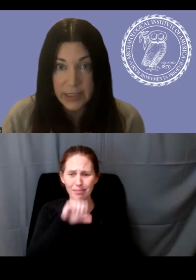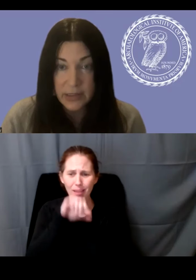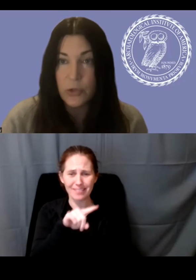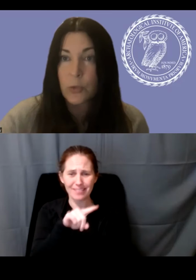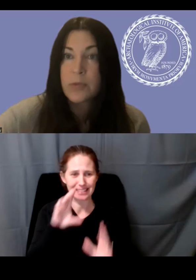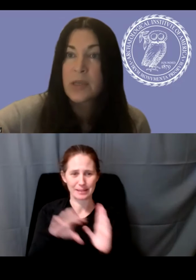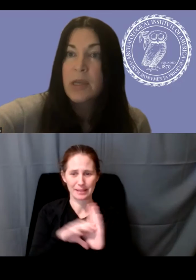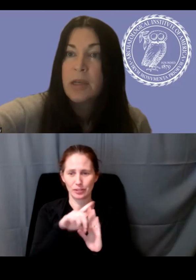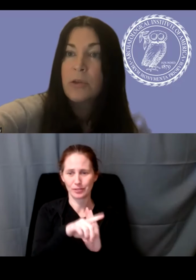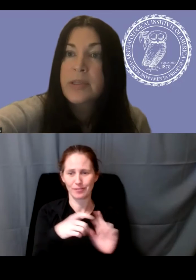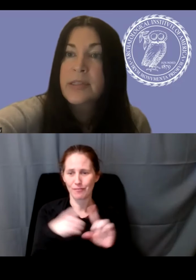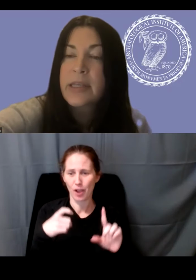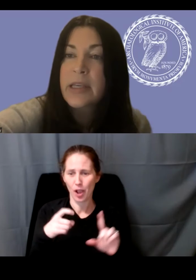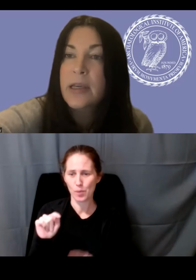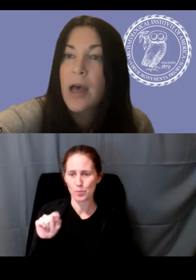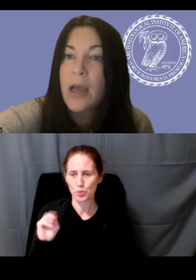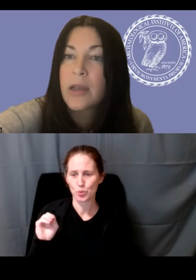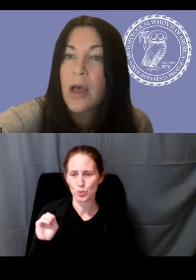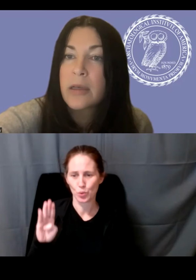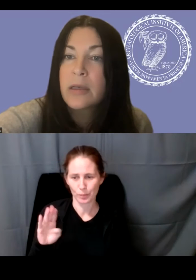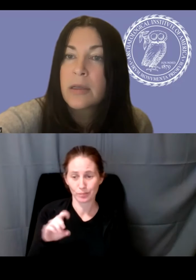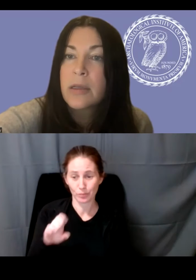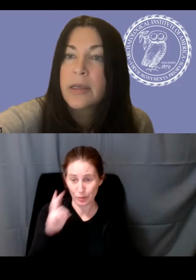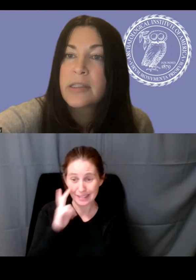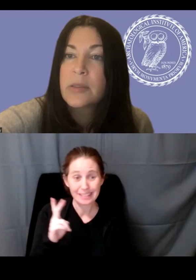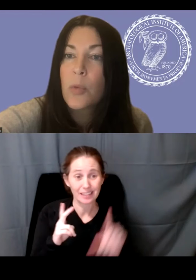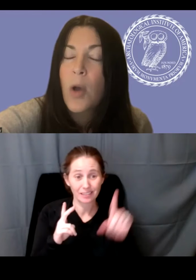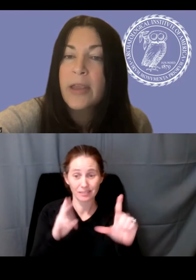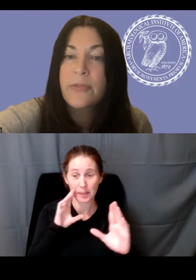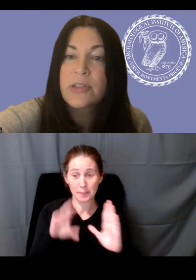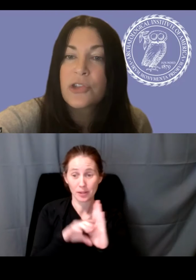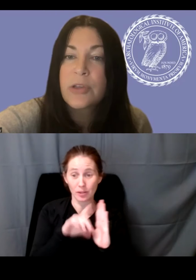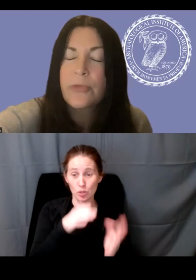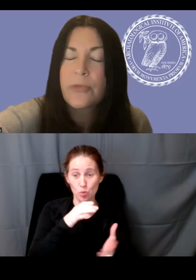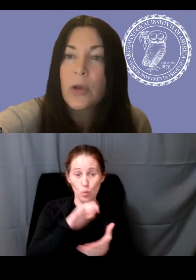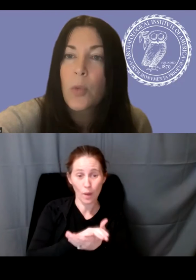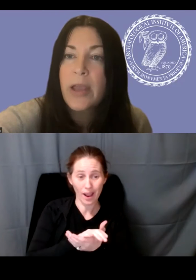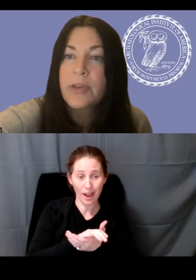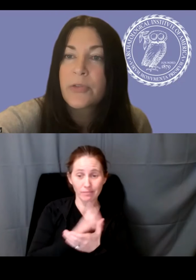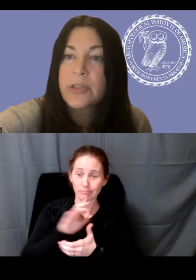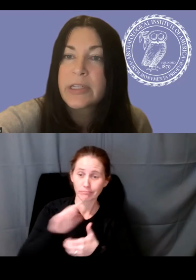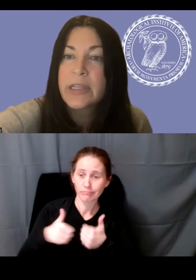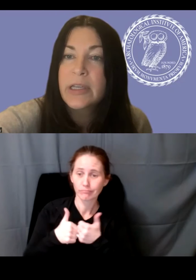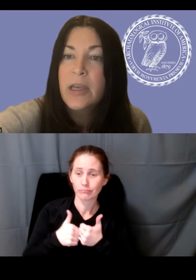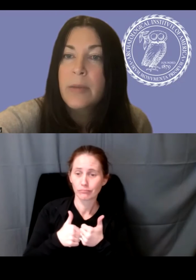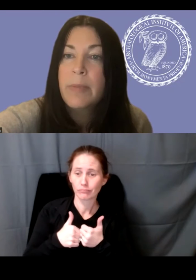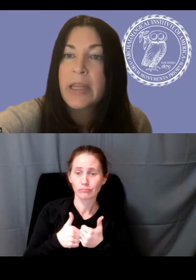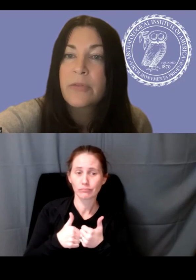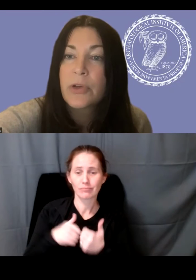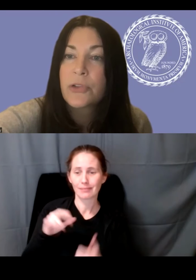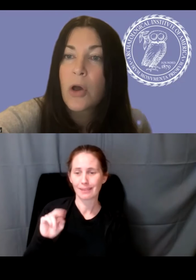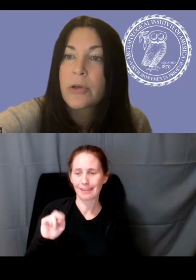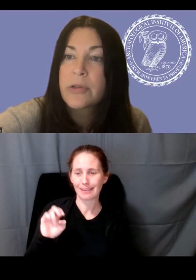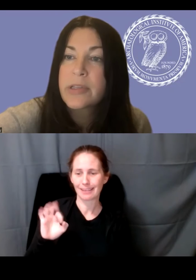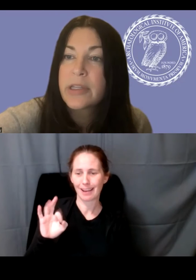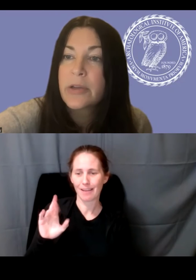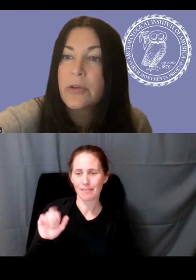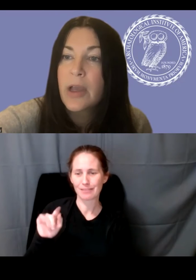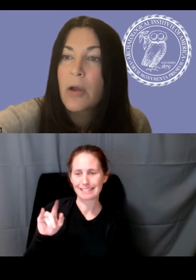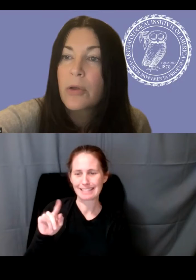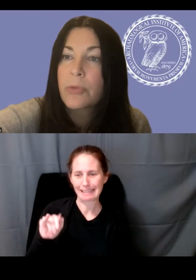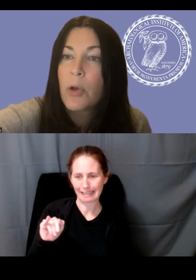these elites' tombs. And you can see Akhenaten, his wife, his chief royal wife, Nefertiti, many of their daughters.